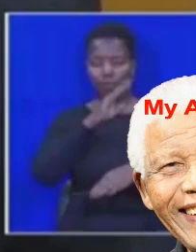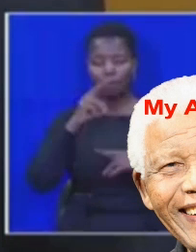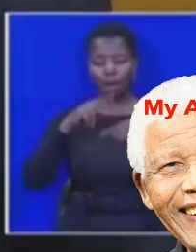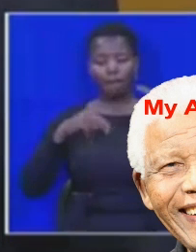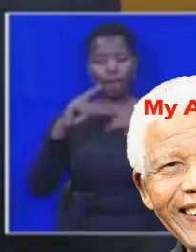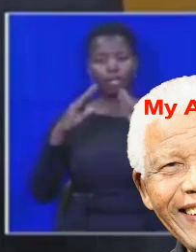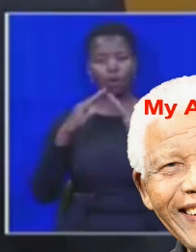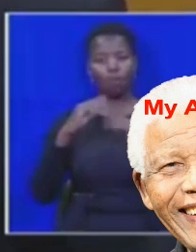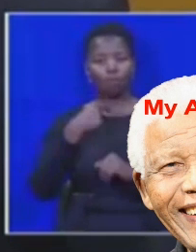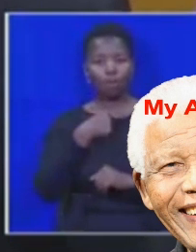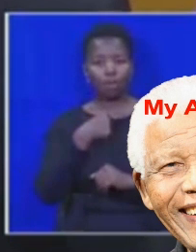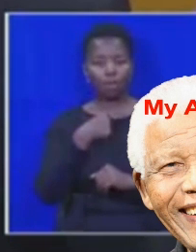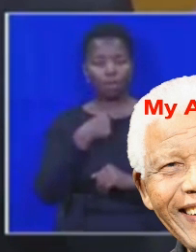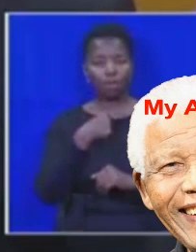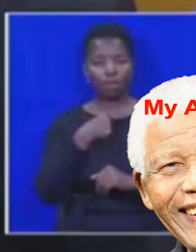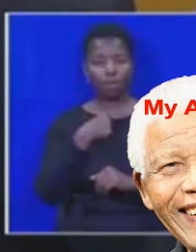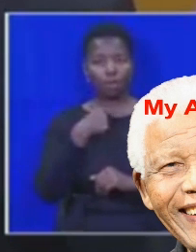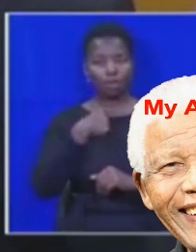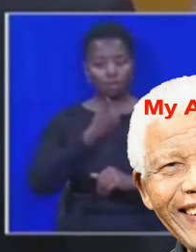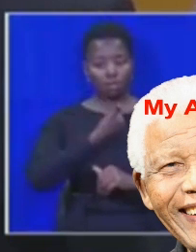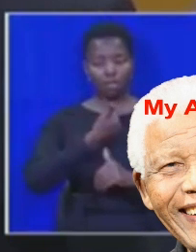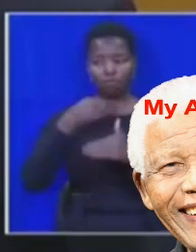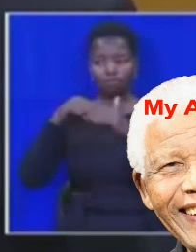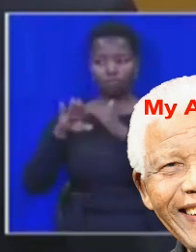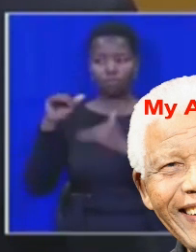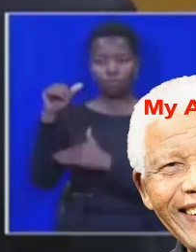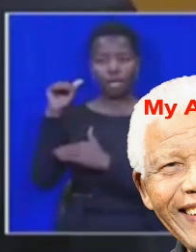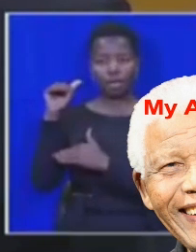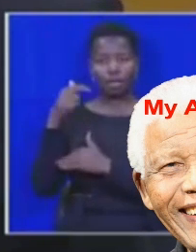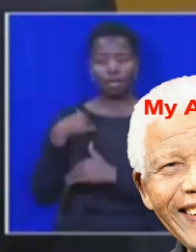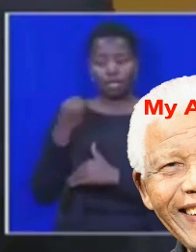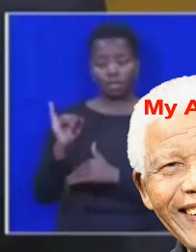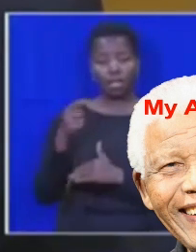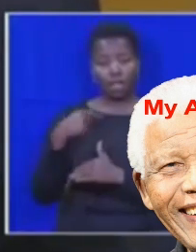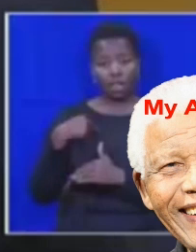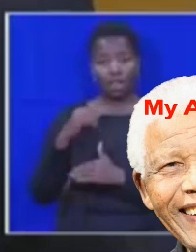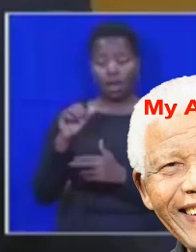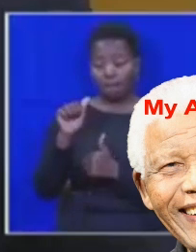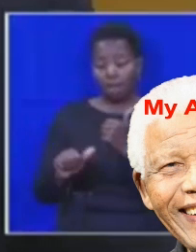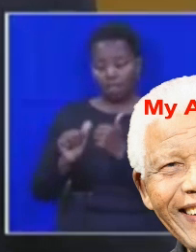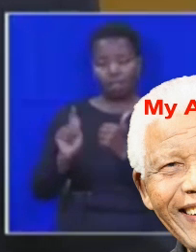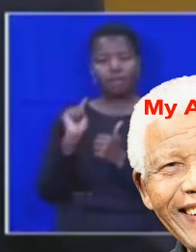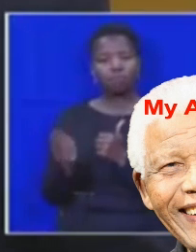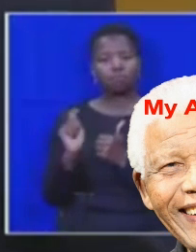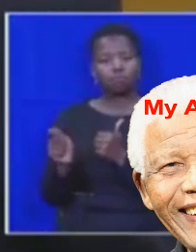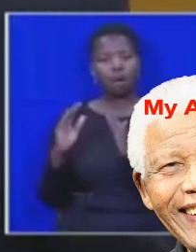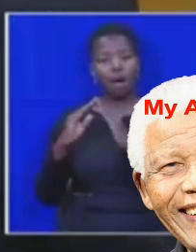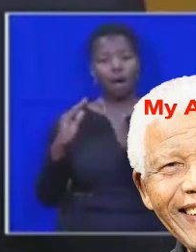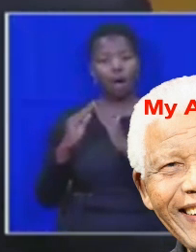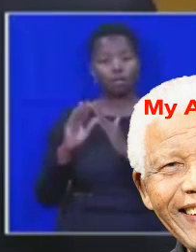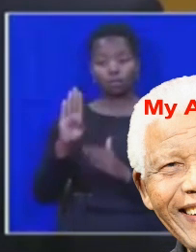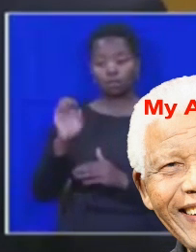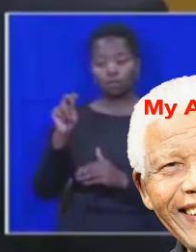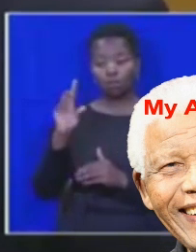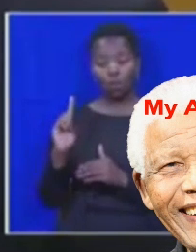me. I engaged the banks, and I'm still paying a bond for the first phase of